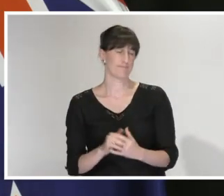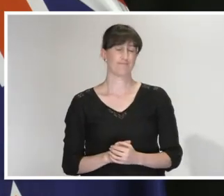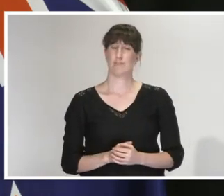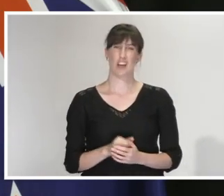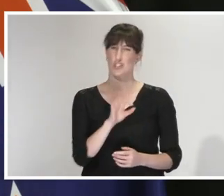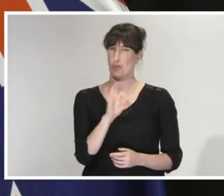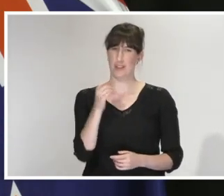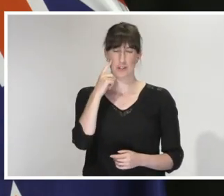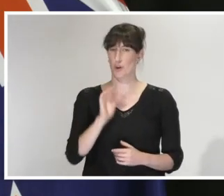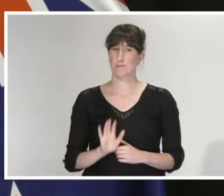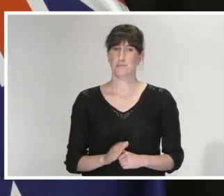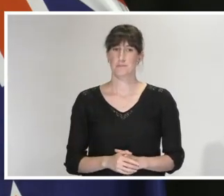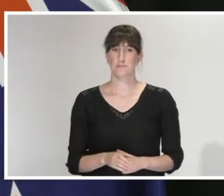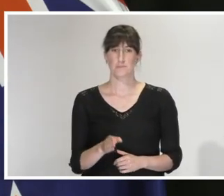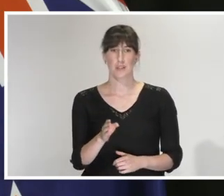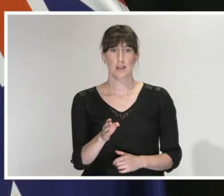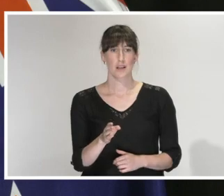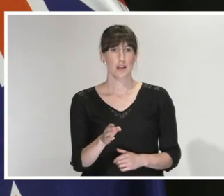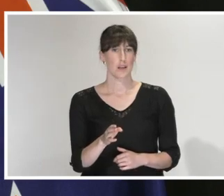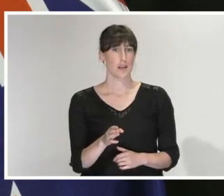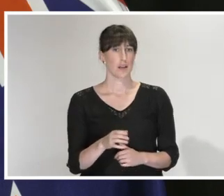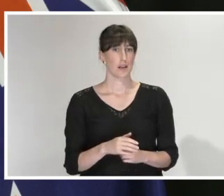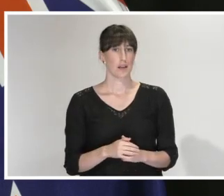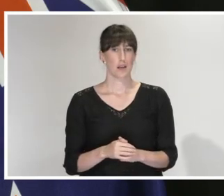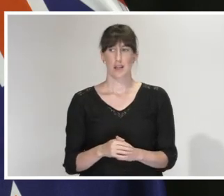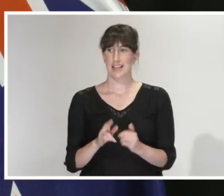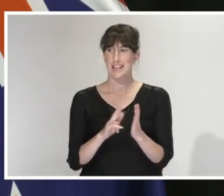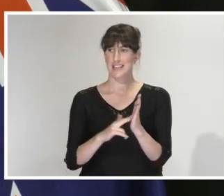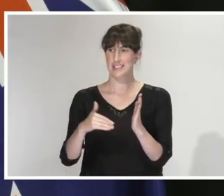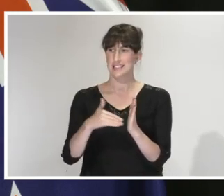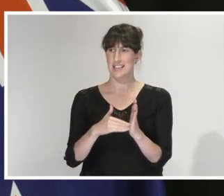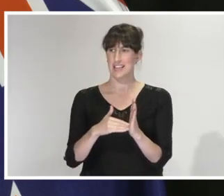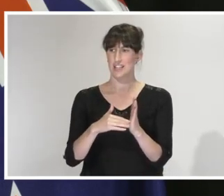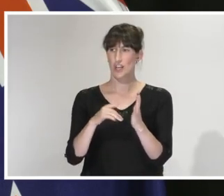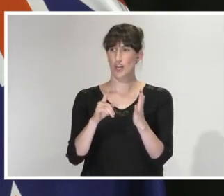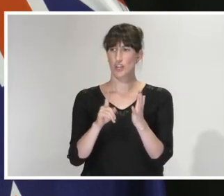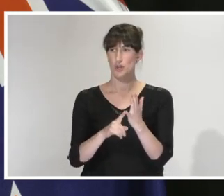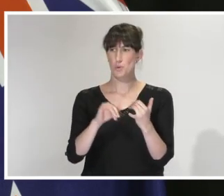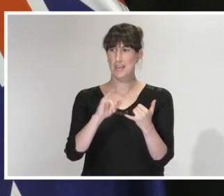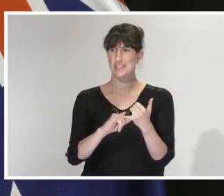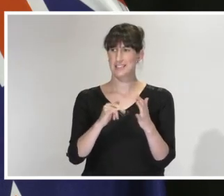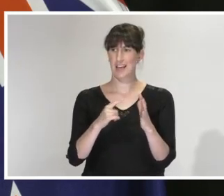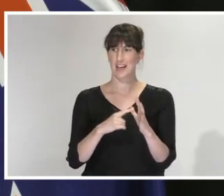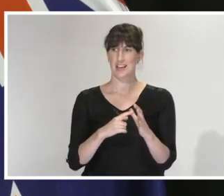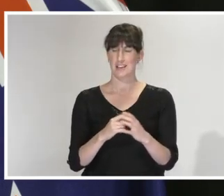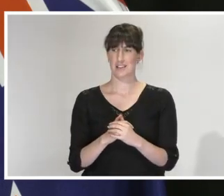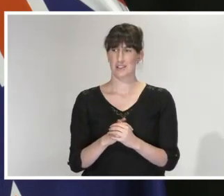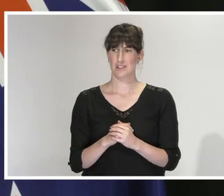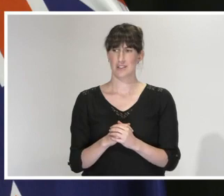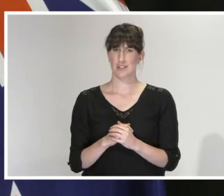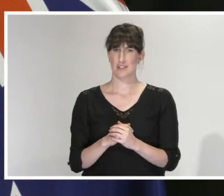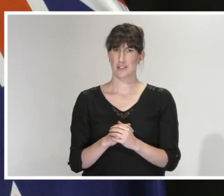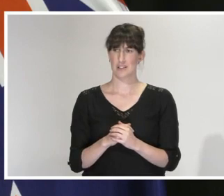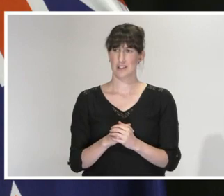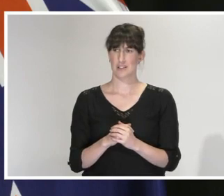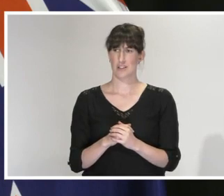Minister, the NZUSA have presented its sort of COVID-19 action plan to the government. What are your thoughts on things like their calls for a temporary